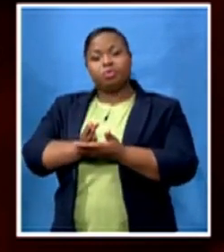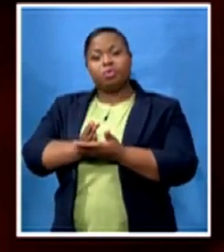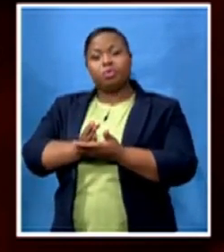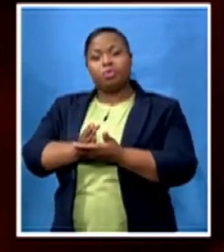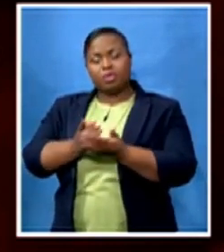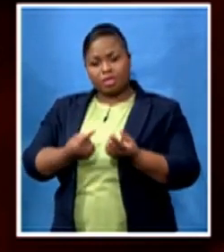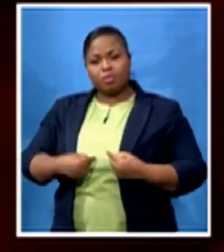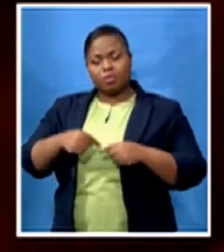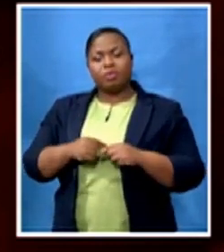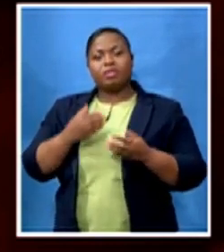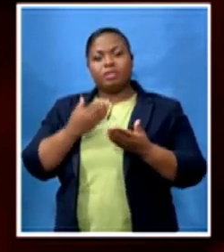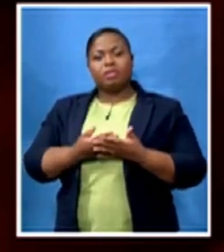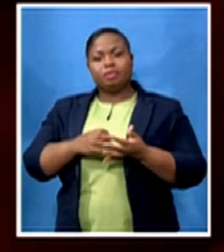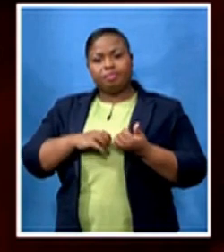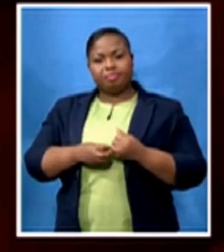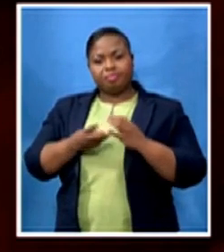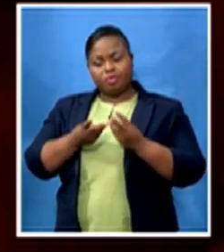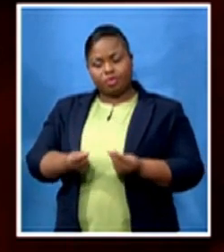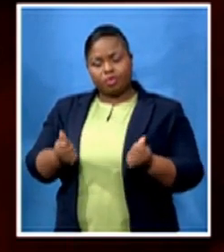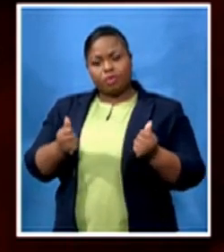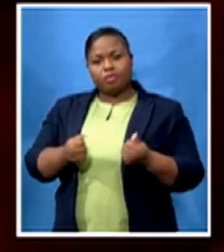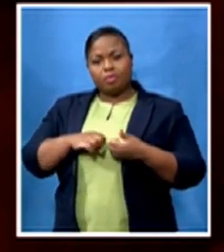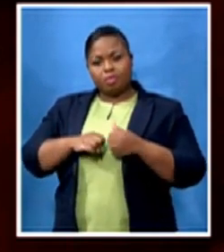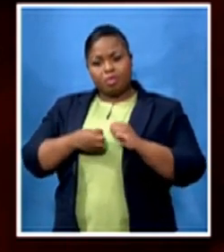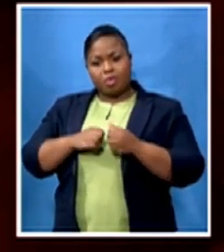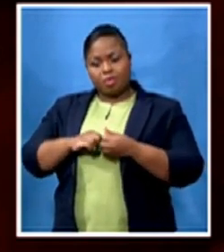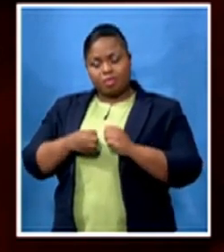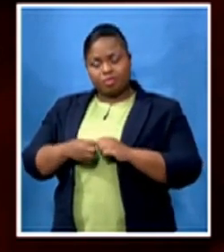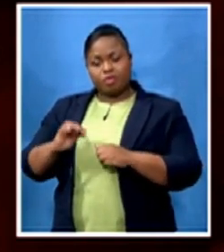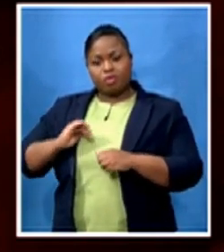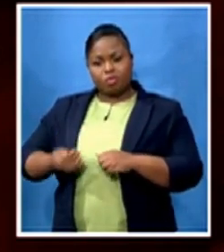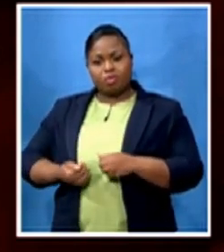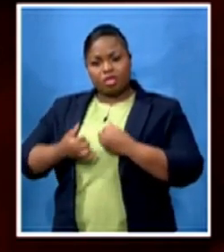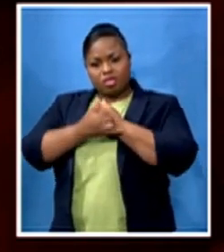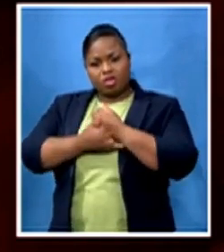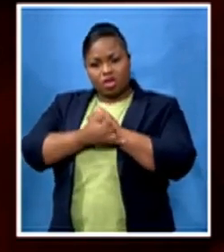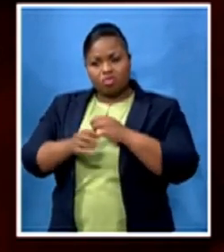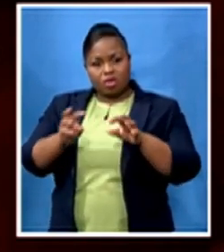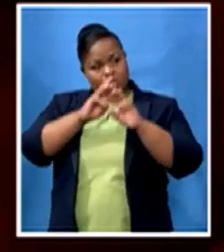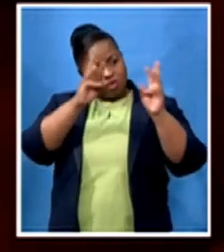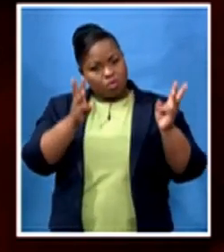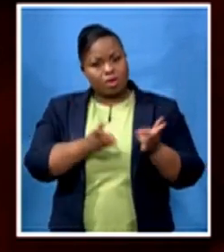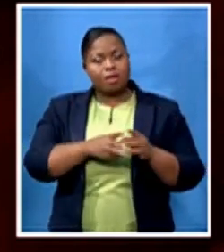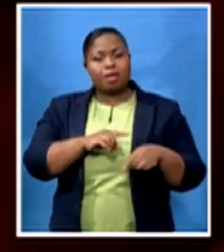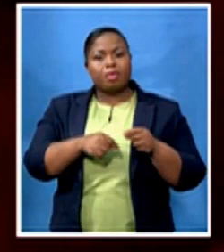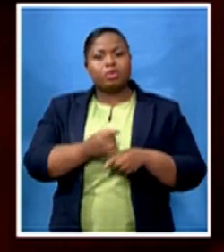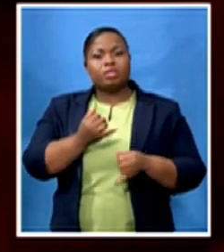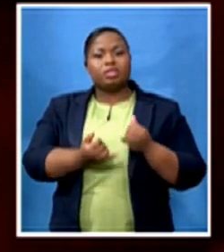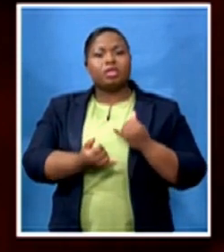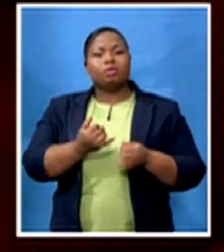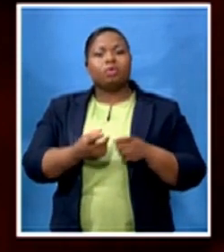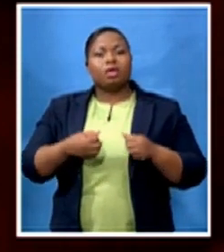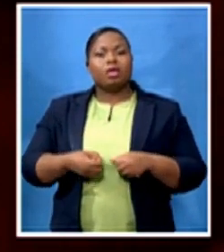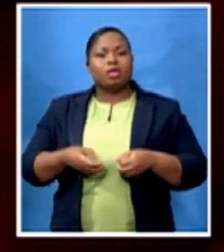this country and globally in terms of sexual and reproductive health. I must say that we've come a